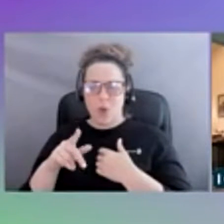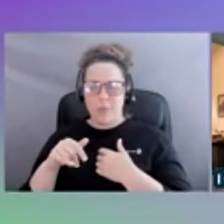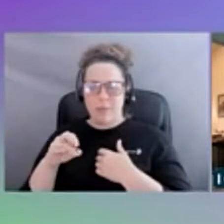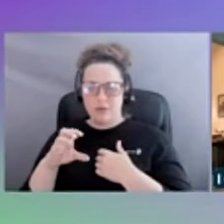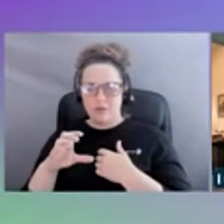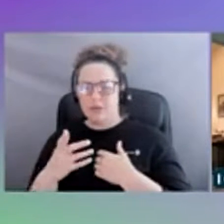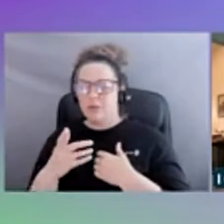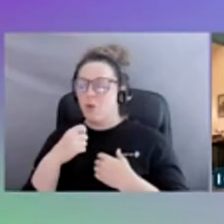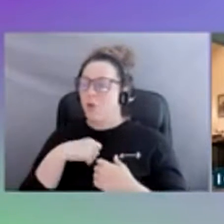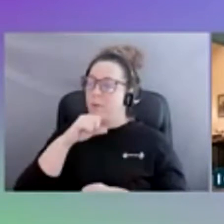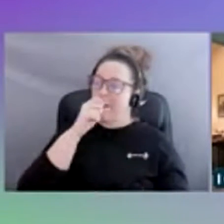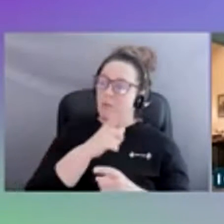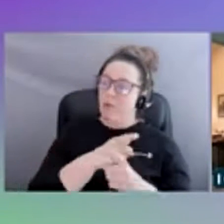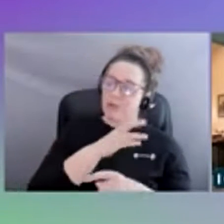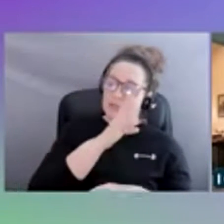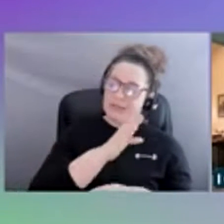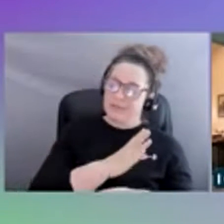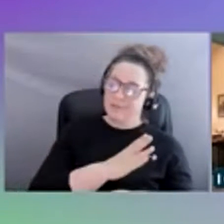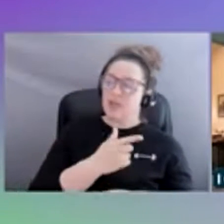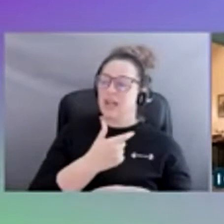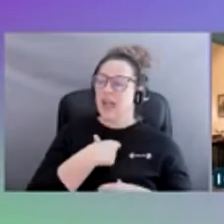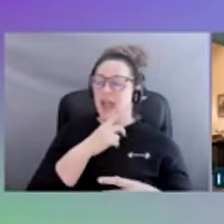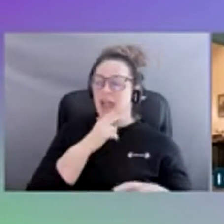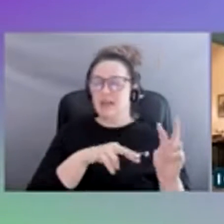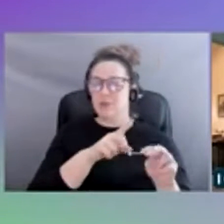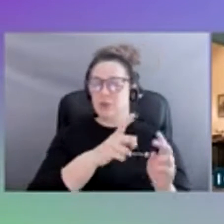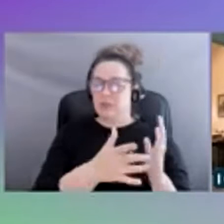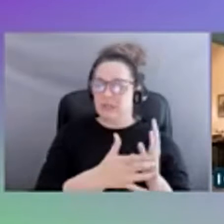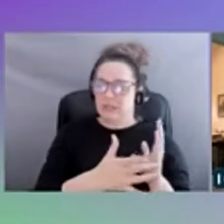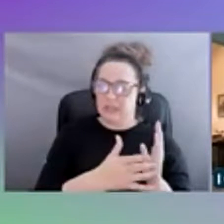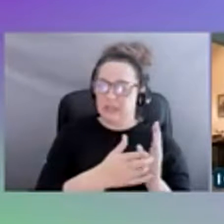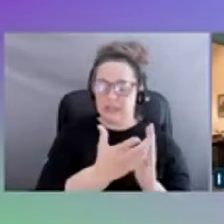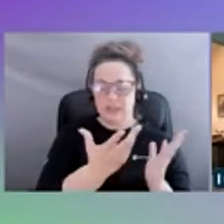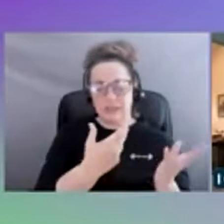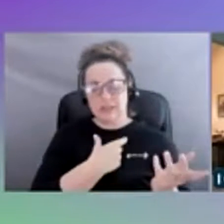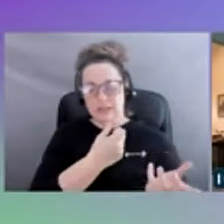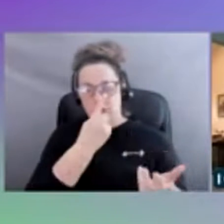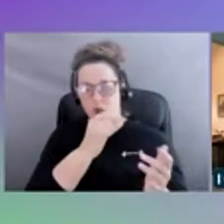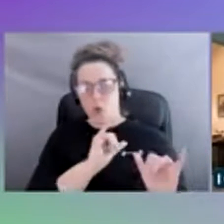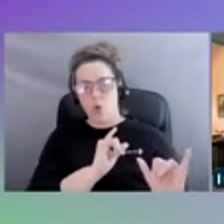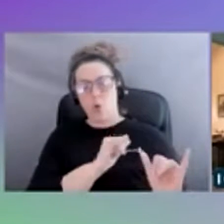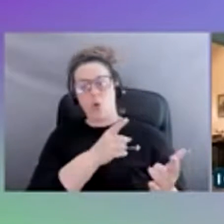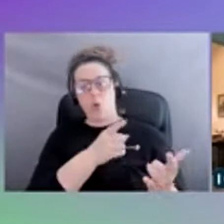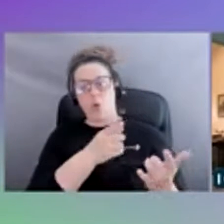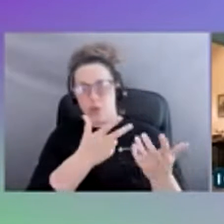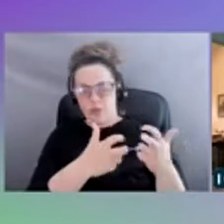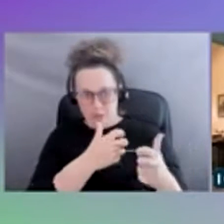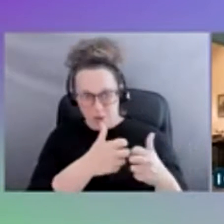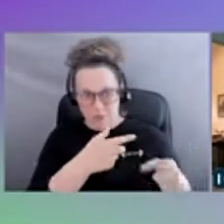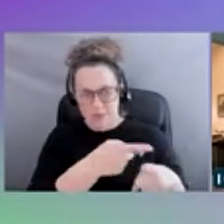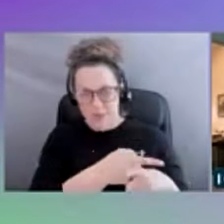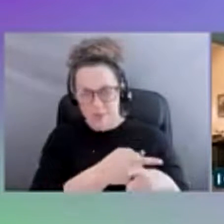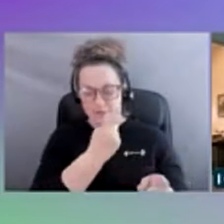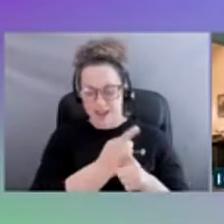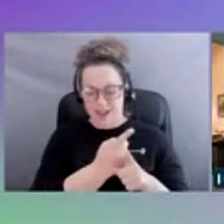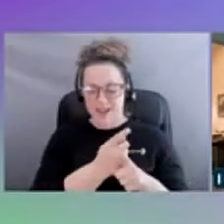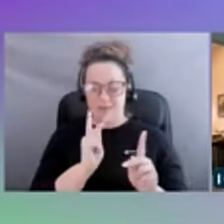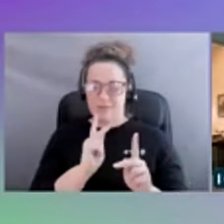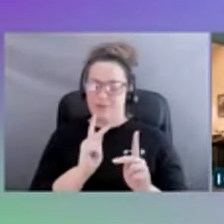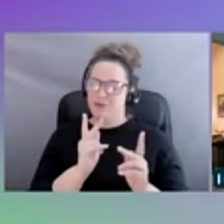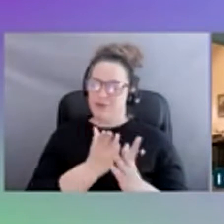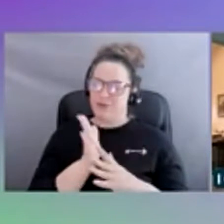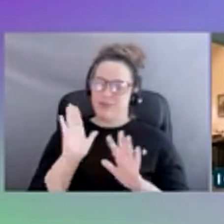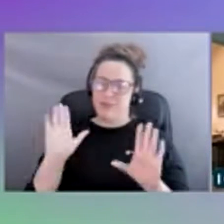brother's schizophrenic and I observed him trying to work with technology and I understood, oh, there's a problem here, right?